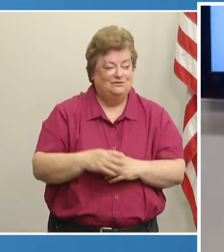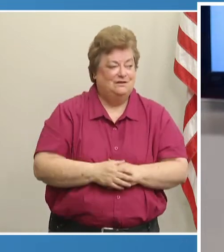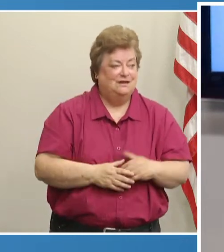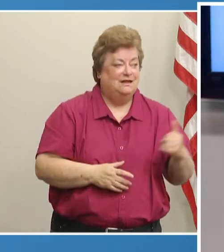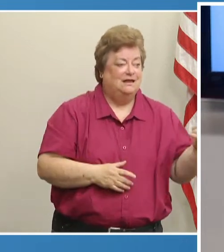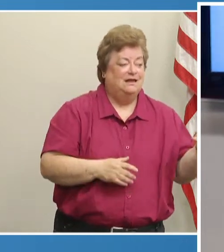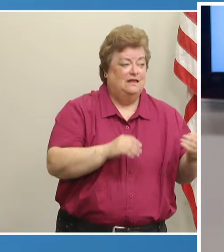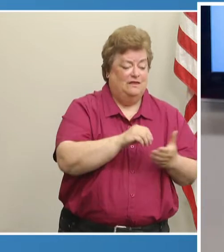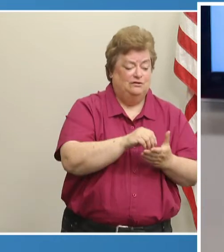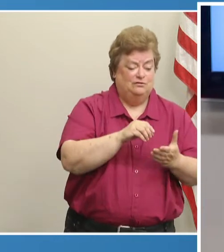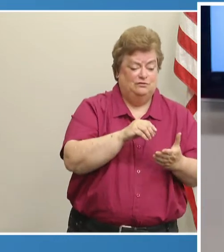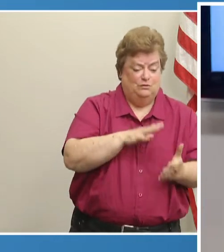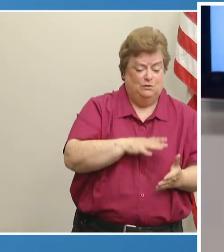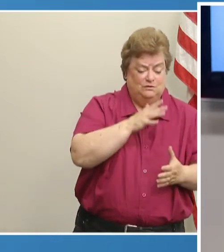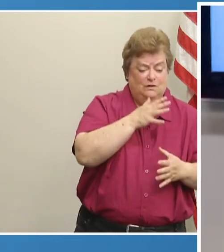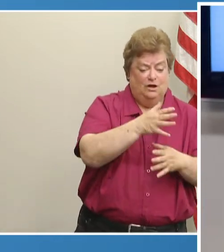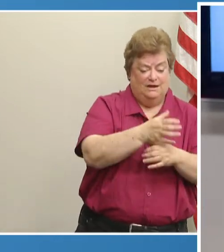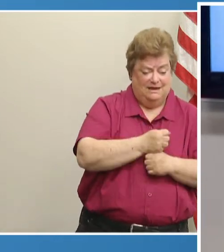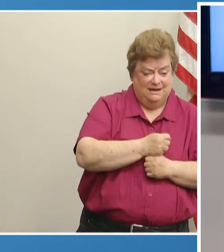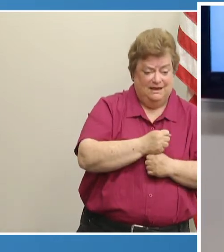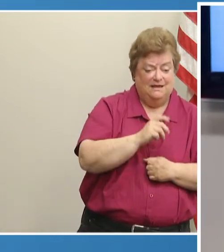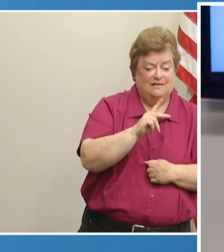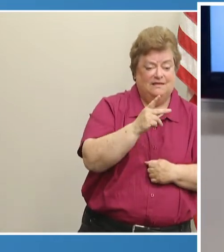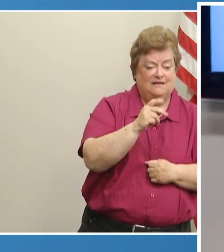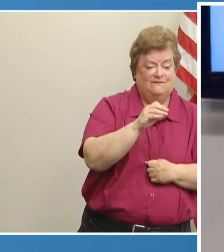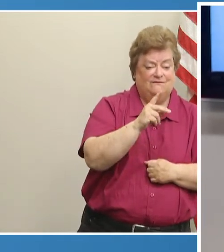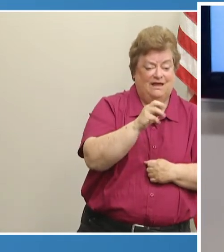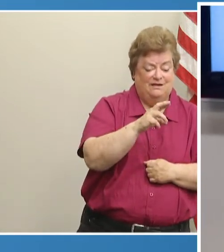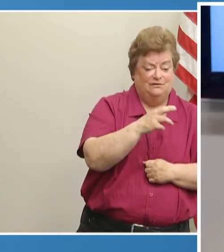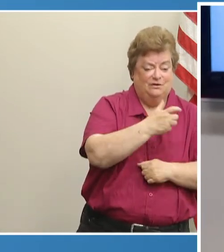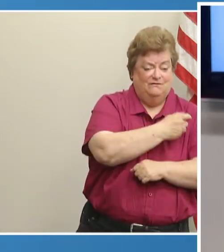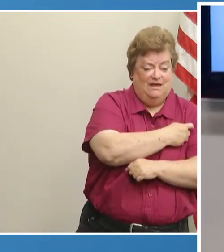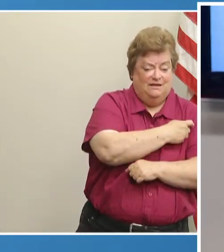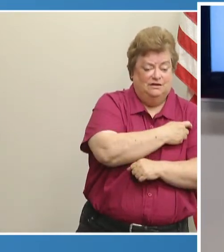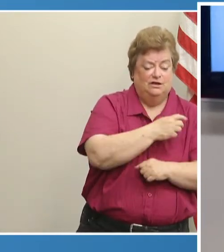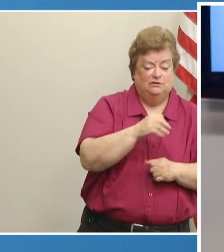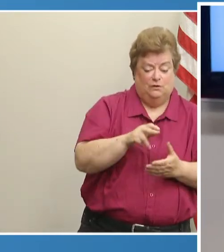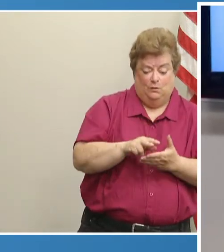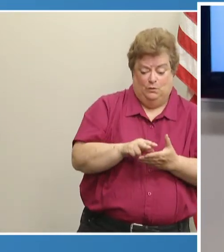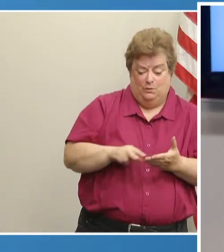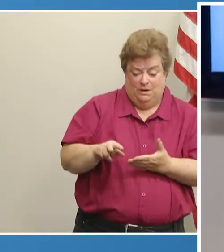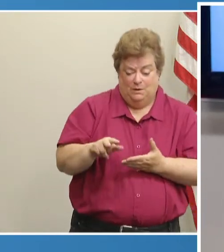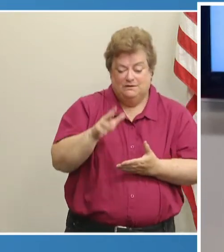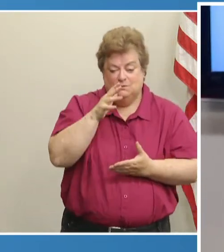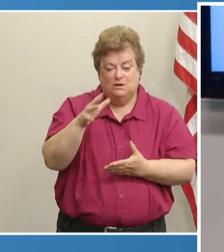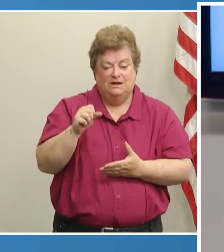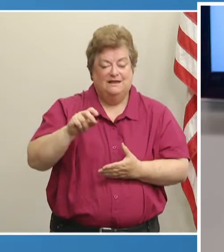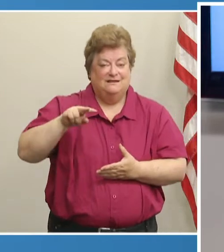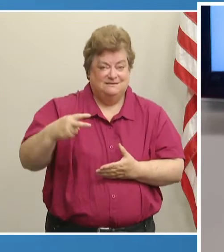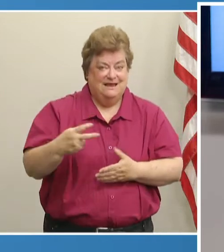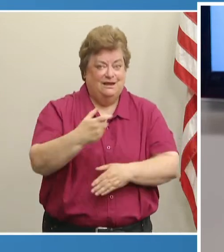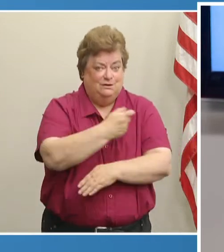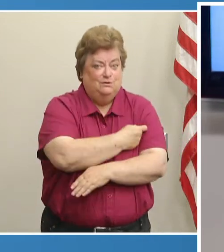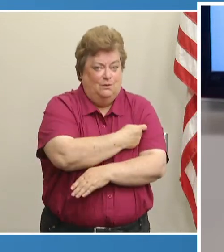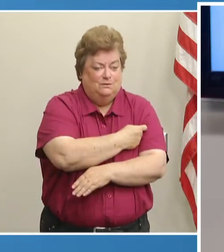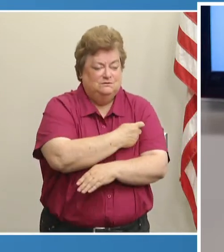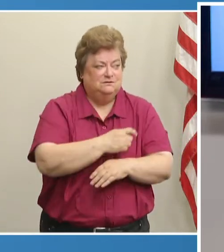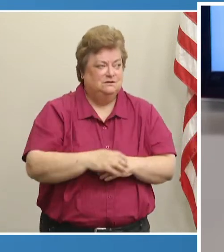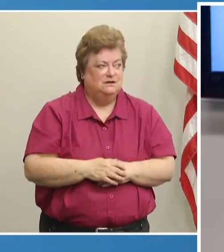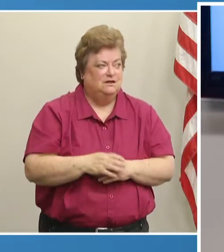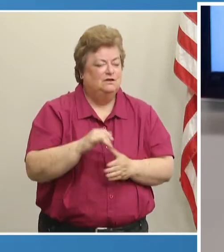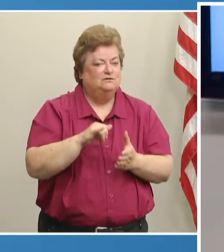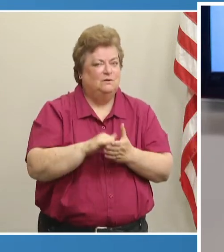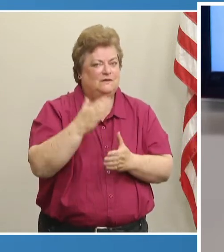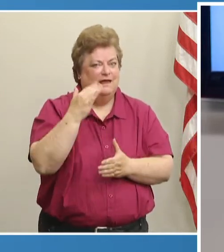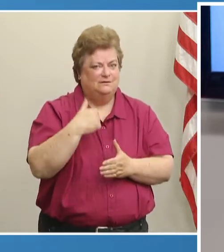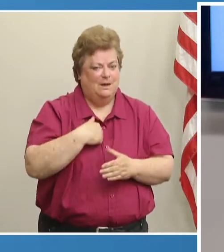the students are receiving, as you know, the Pfizer vaccine. So in 3 weeks, they'll get their second doses. So that's why